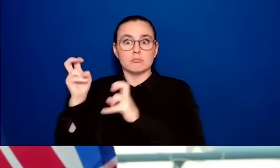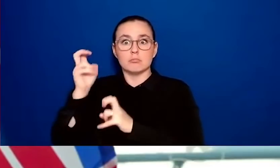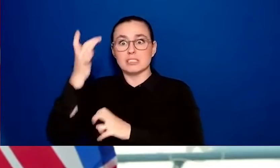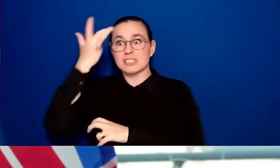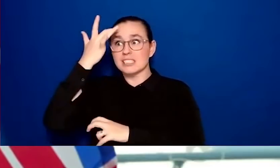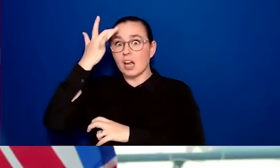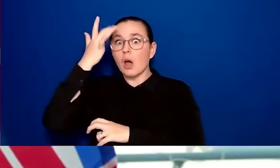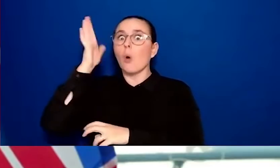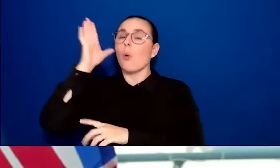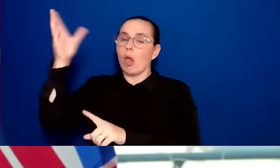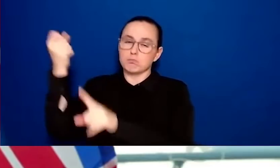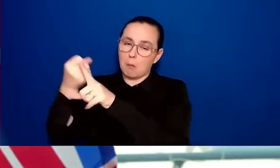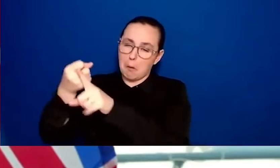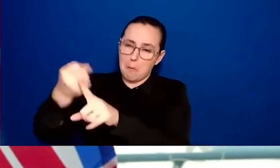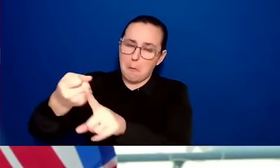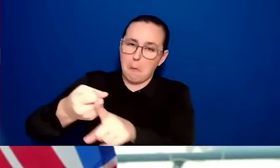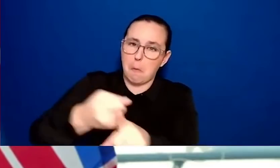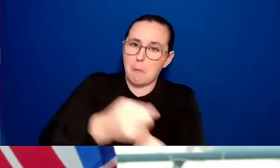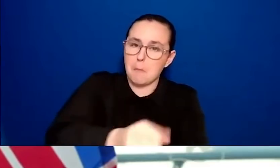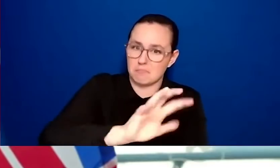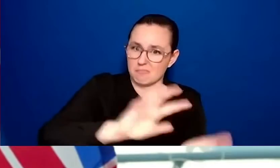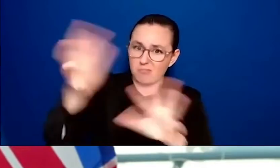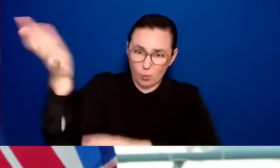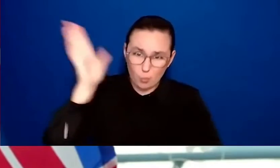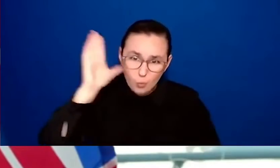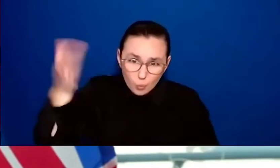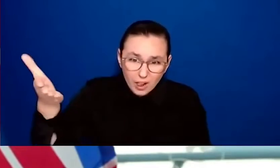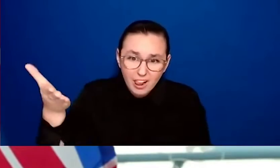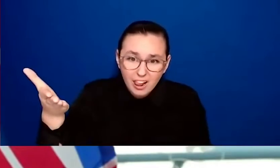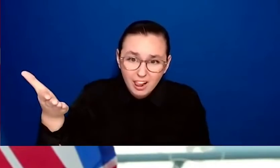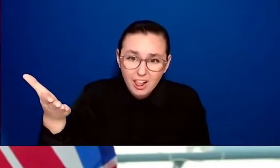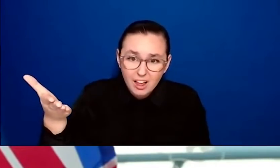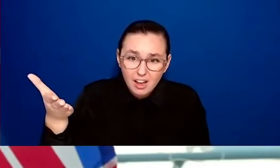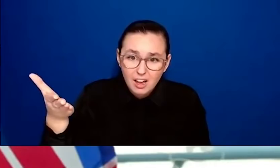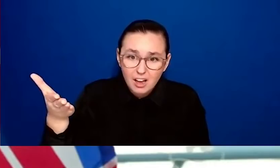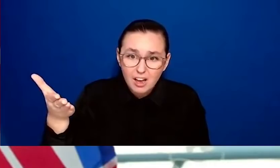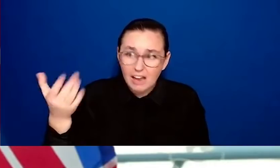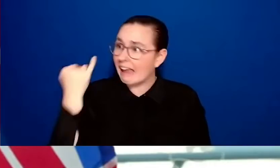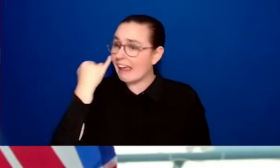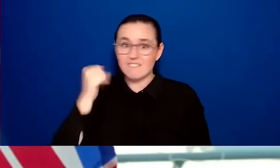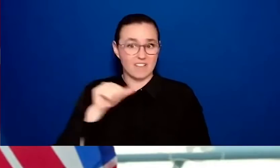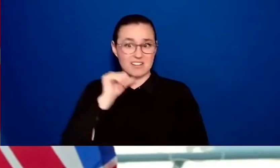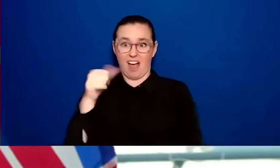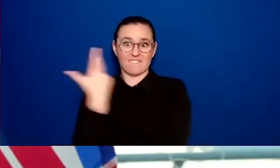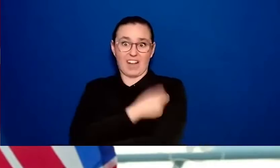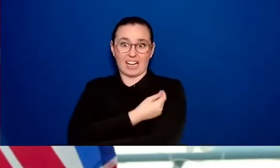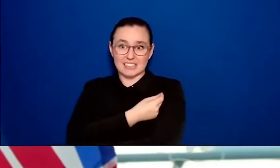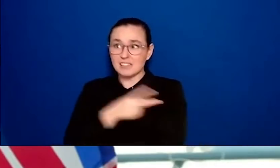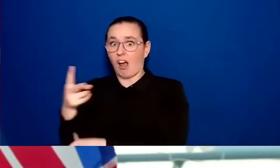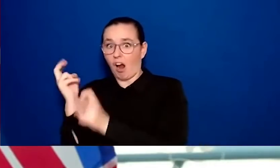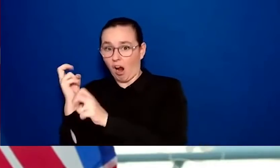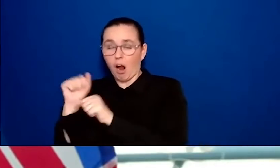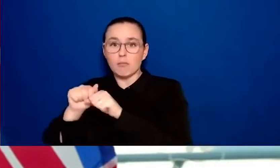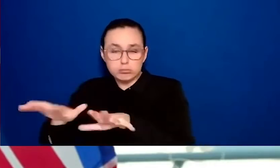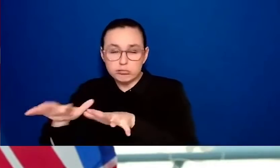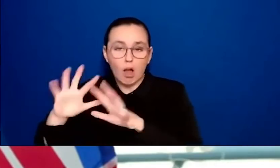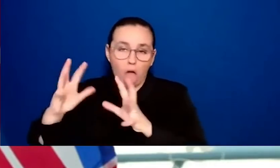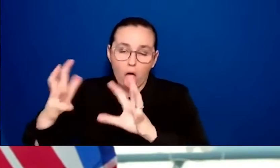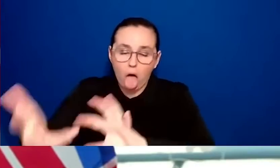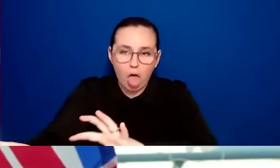And that is much more likely in unvaccinated healthcare workers. And there are settings like long-term care, like many of